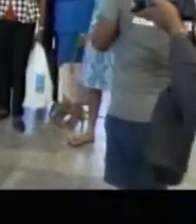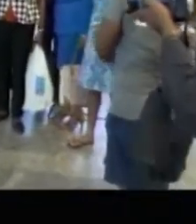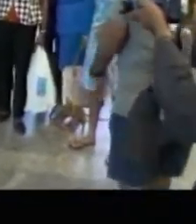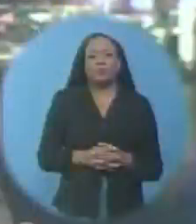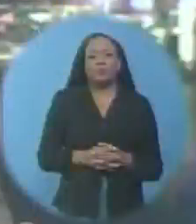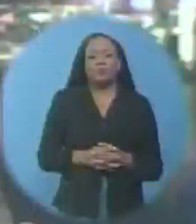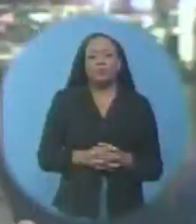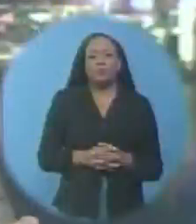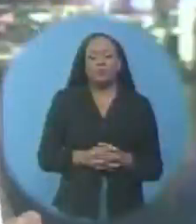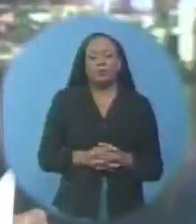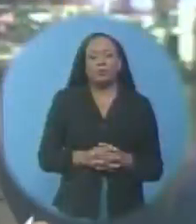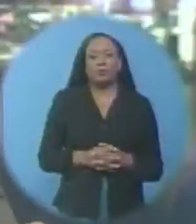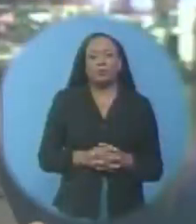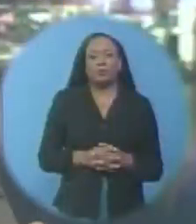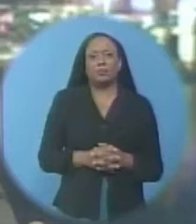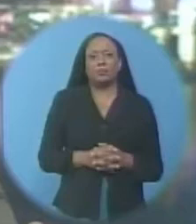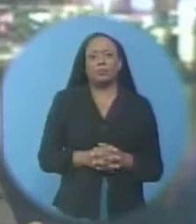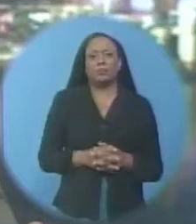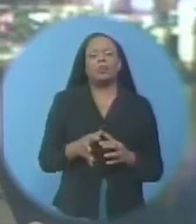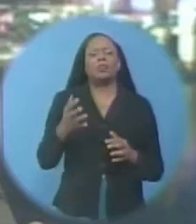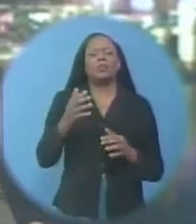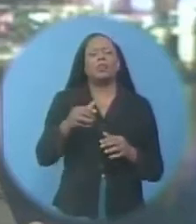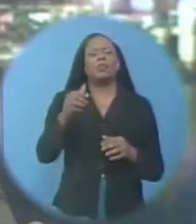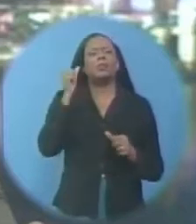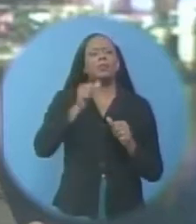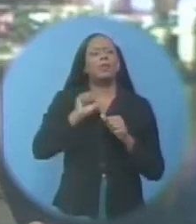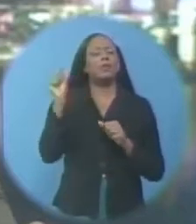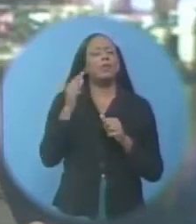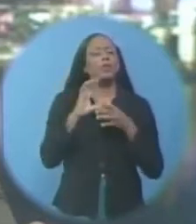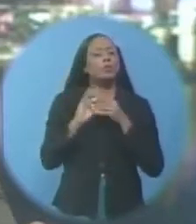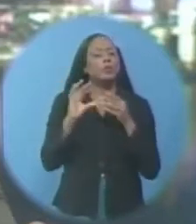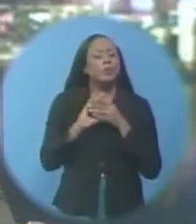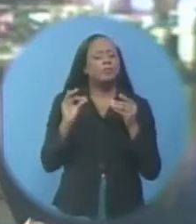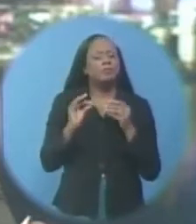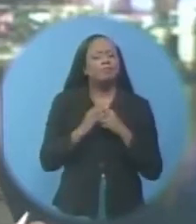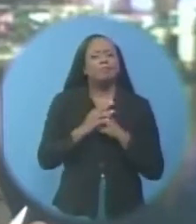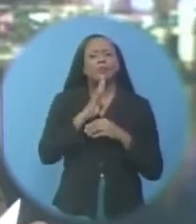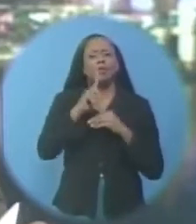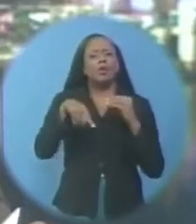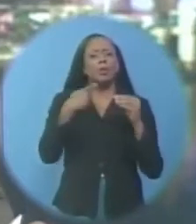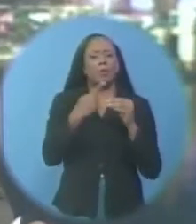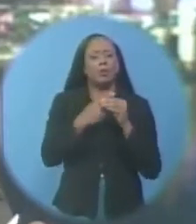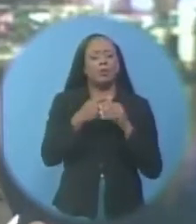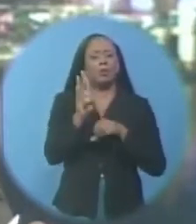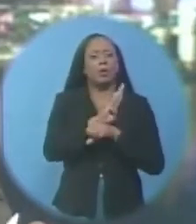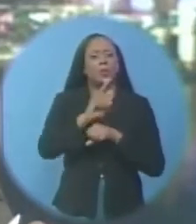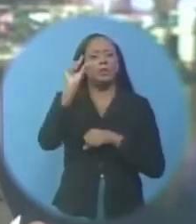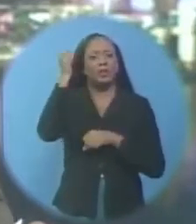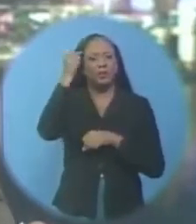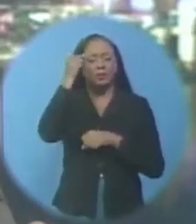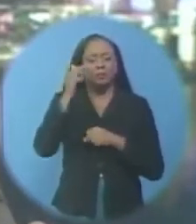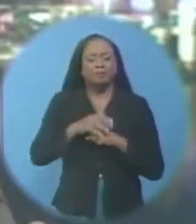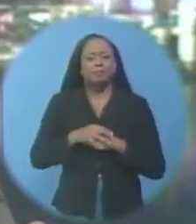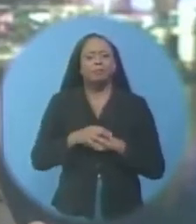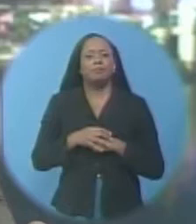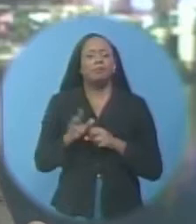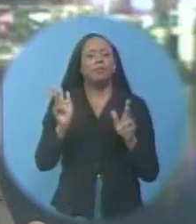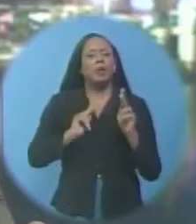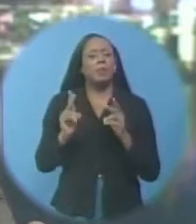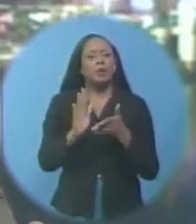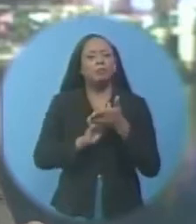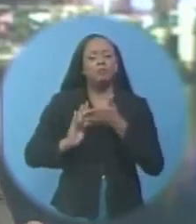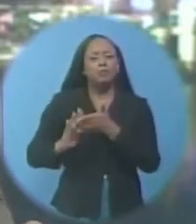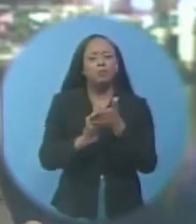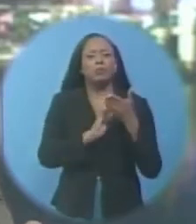News. Okay, let's just go back to that first story where the Frondell Stewart-led administration is receiving high commendations for the quick